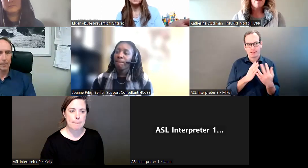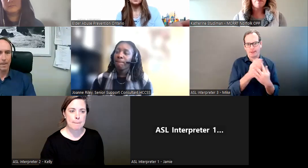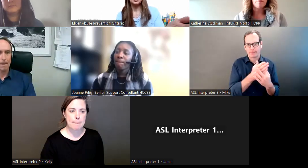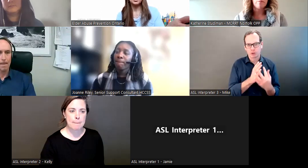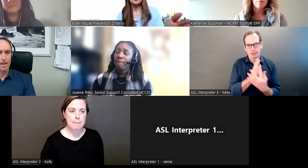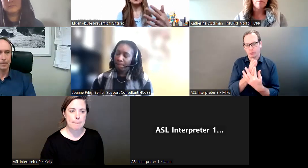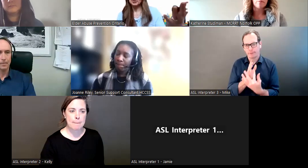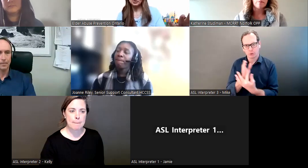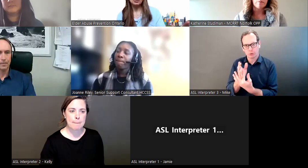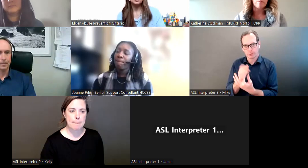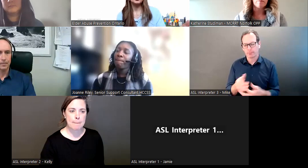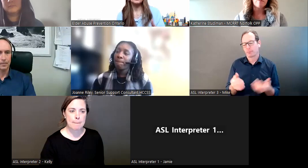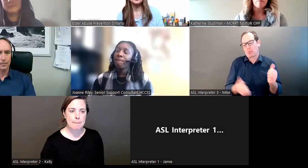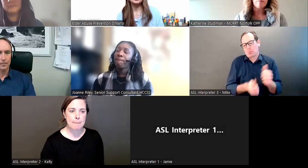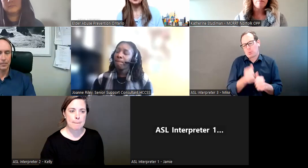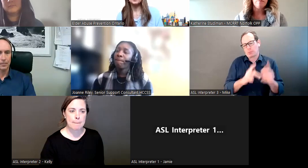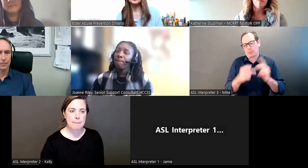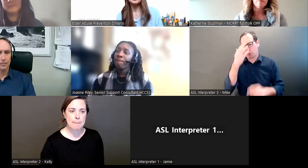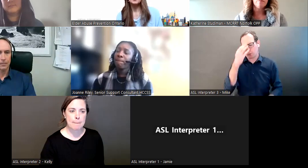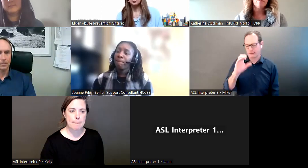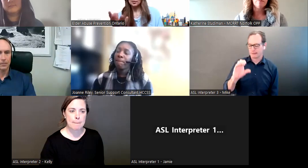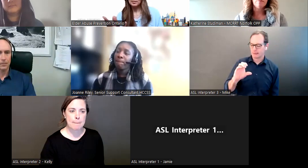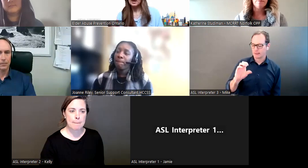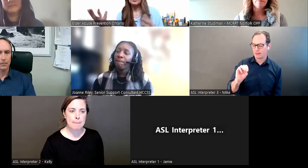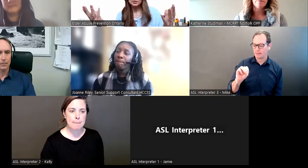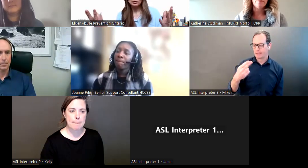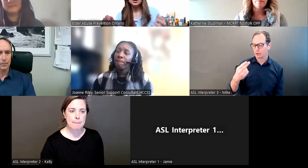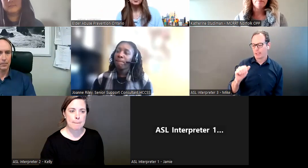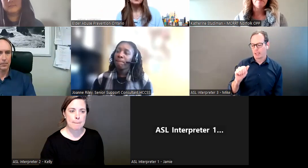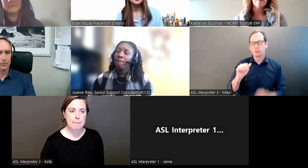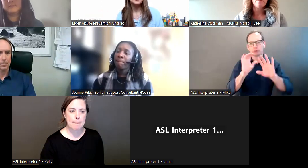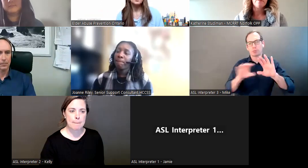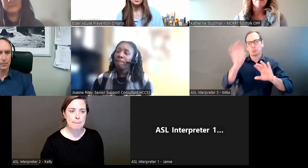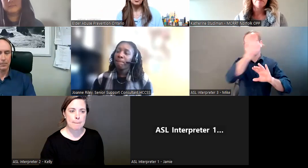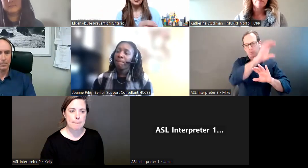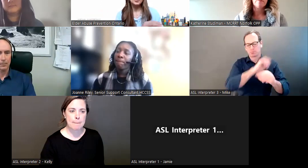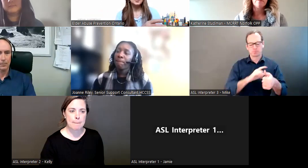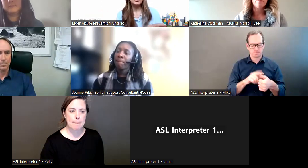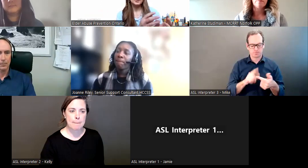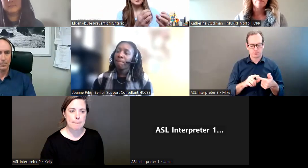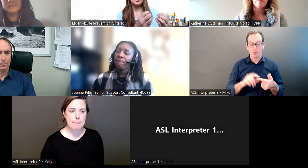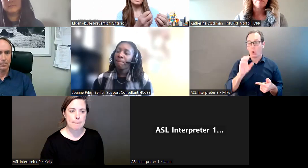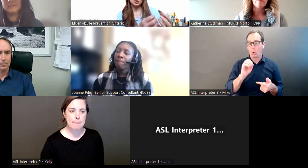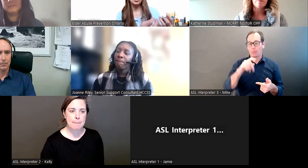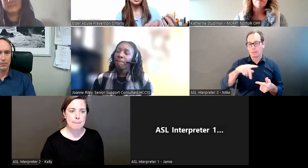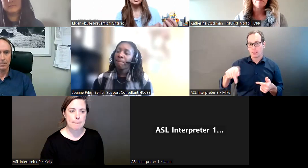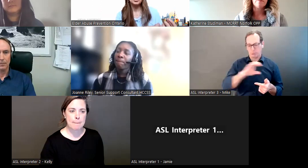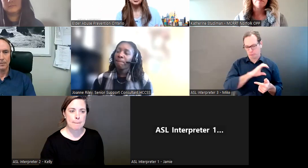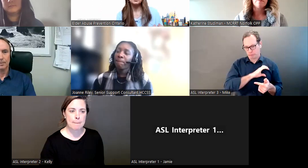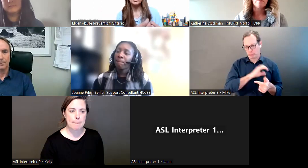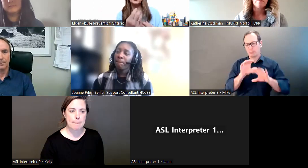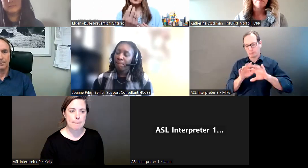knows, we have CMHA pretty much across the province in most places. OPP is across the province. Ottawa is different because it's just